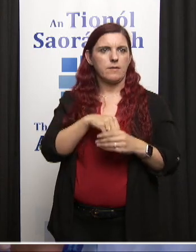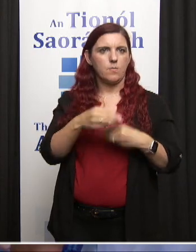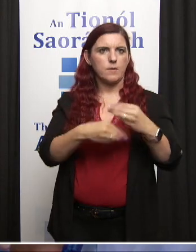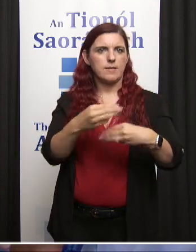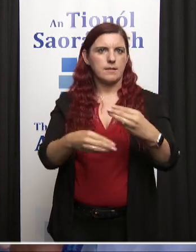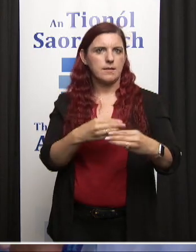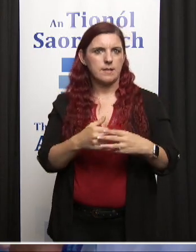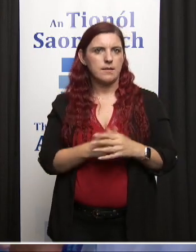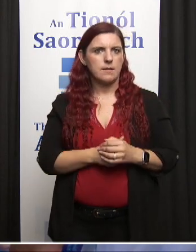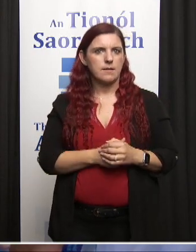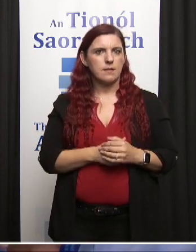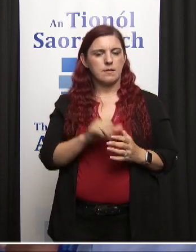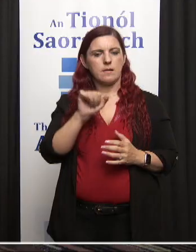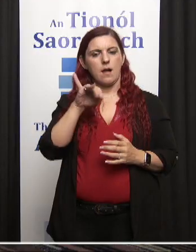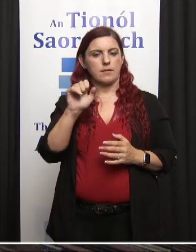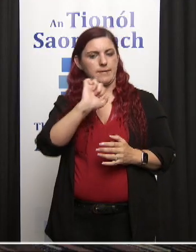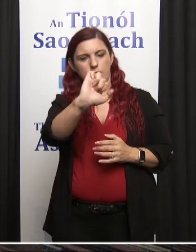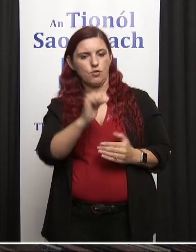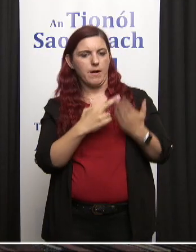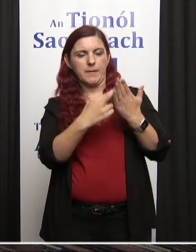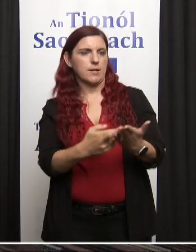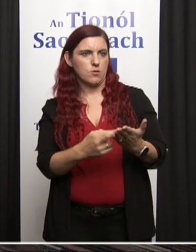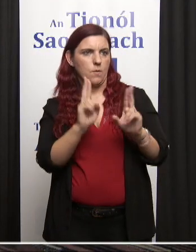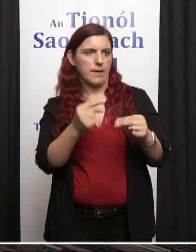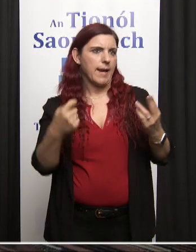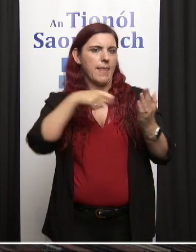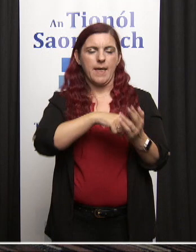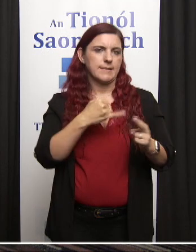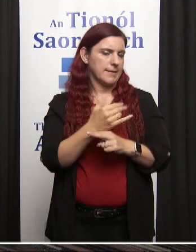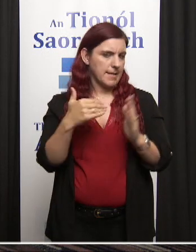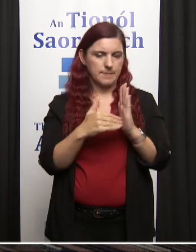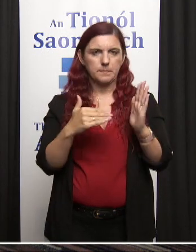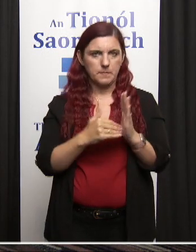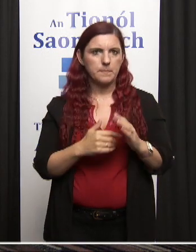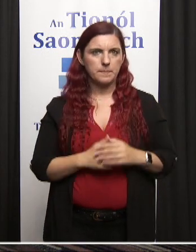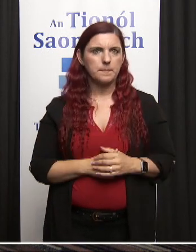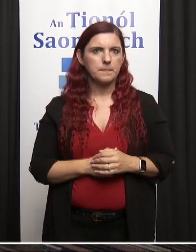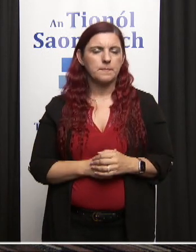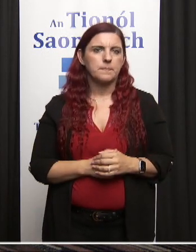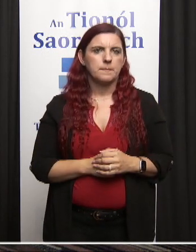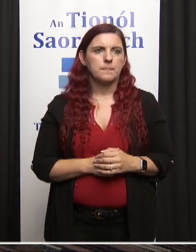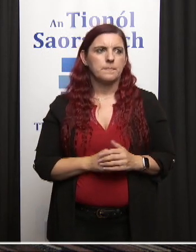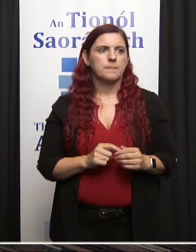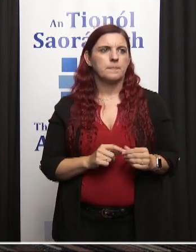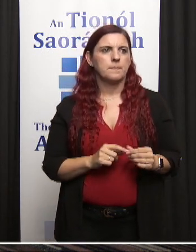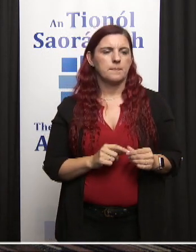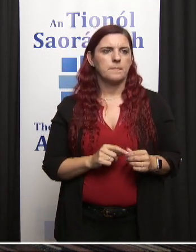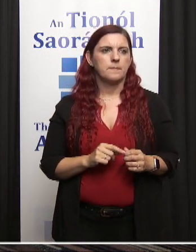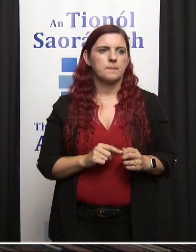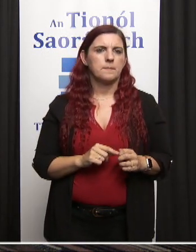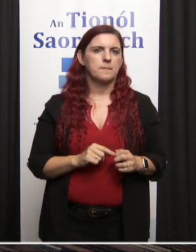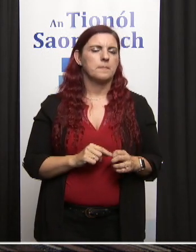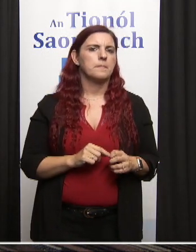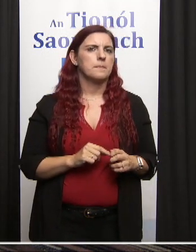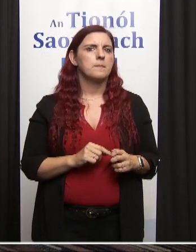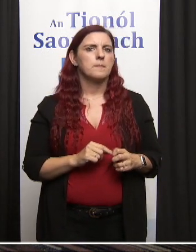And that again could be a recommendation, not the amount, but there's a recommendation that that's put into